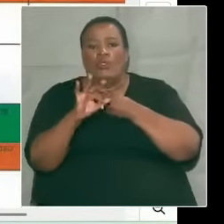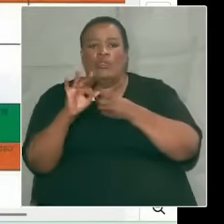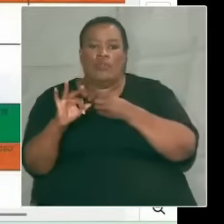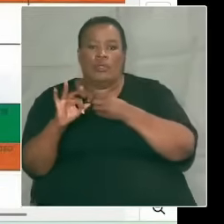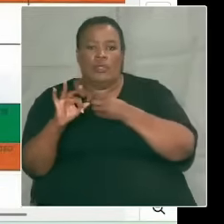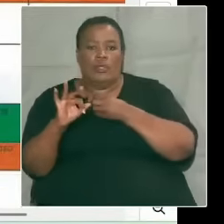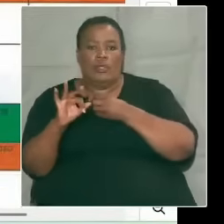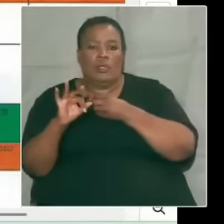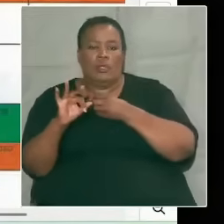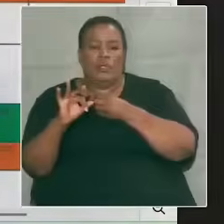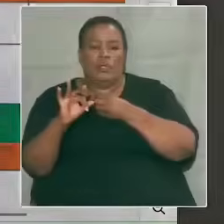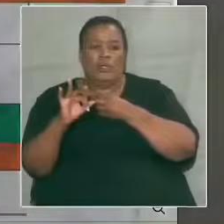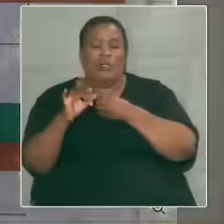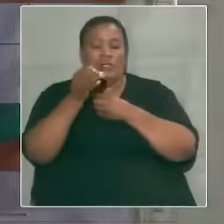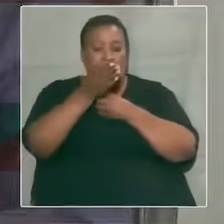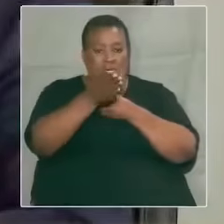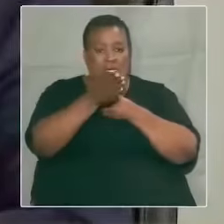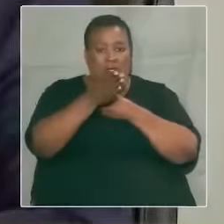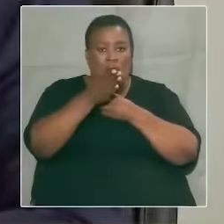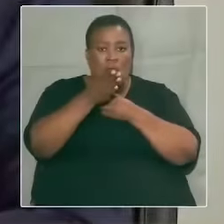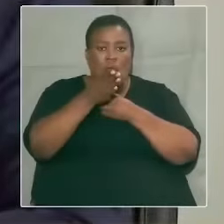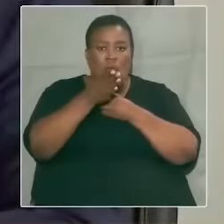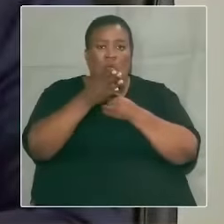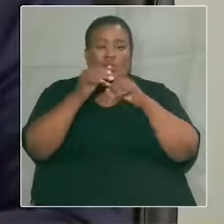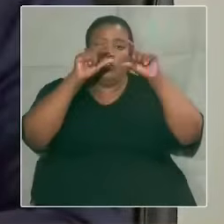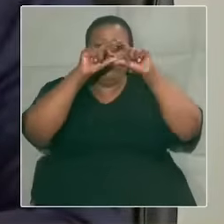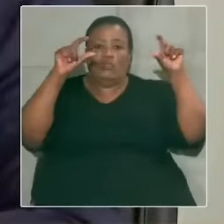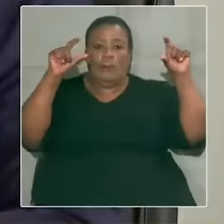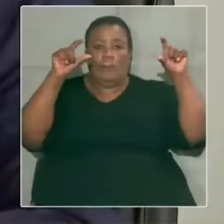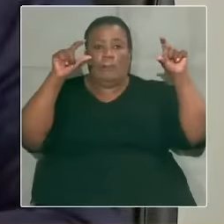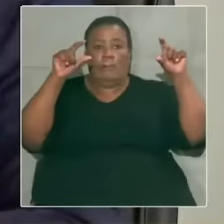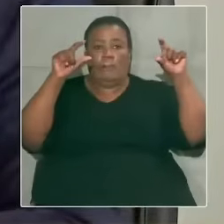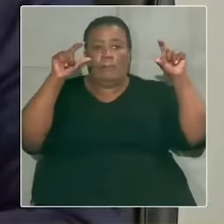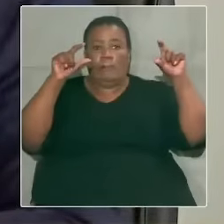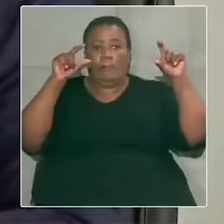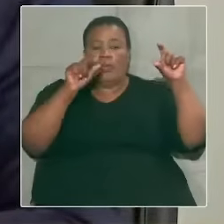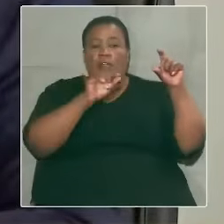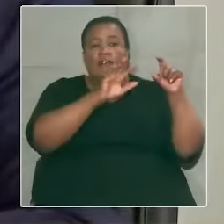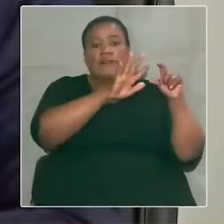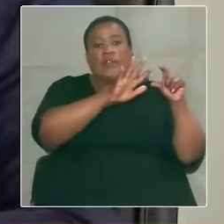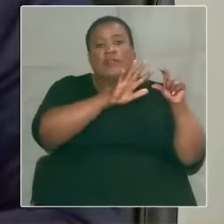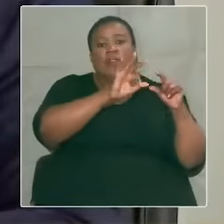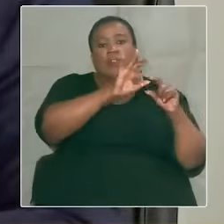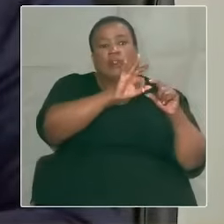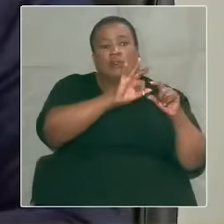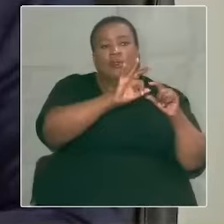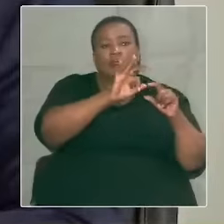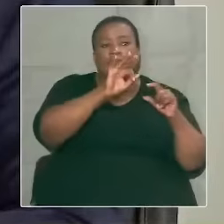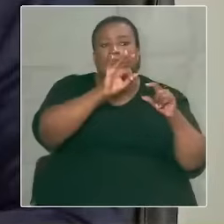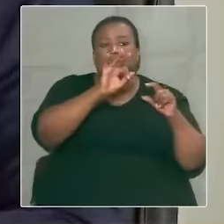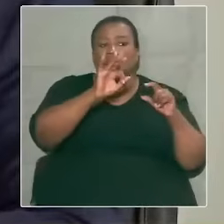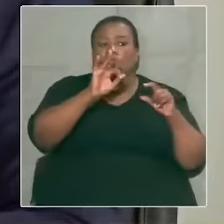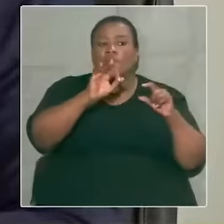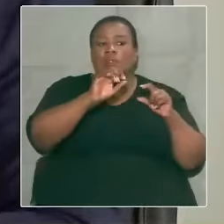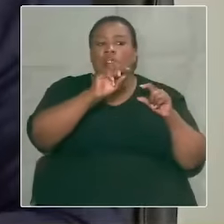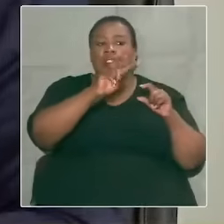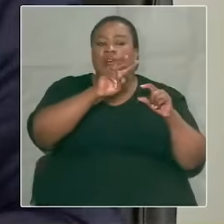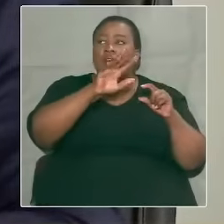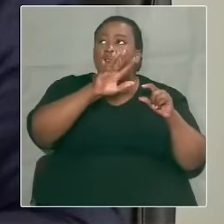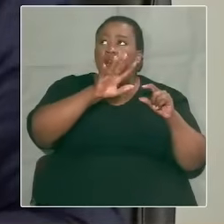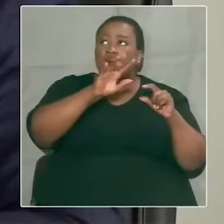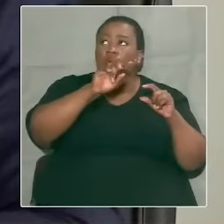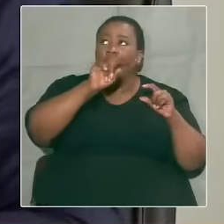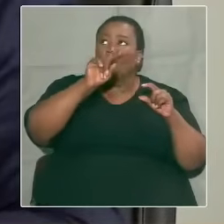333 is on the, Yes, on the top column. yeah, on the top column. There is 53, 3, 2, 1, 1, 7, 4, 6,